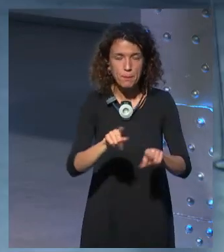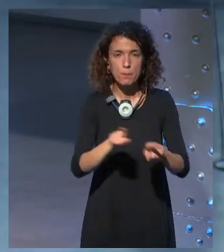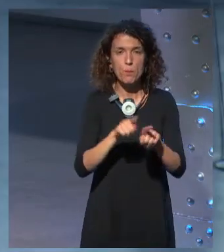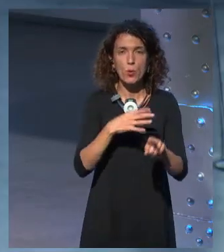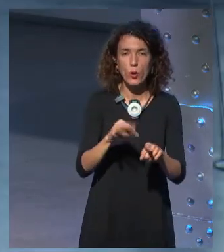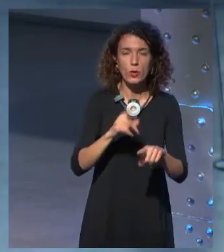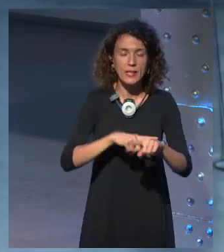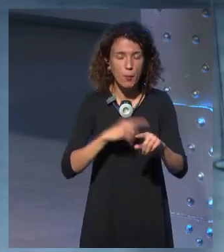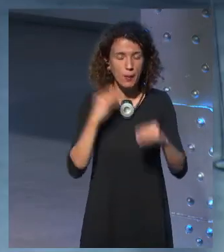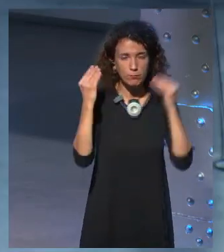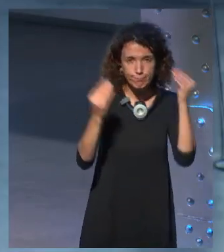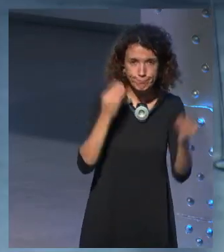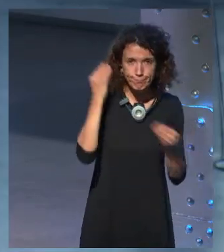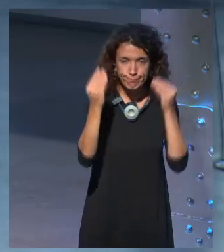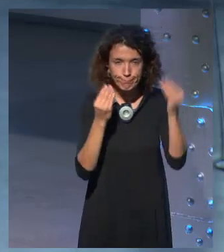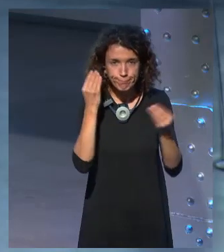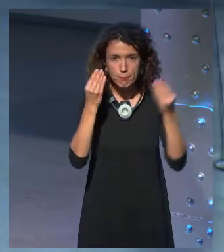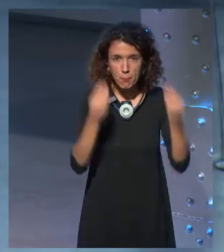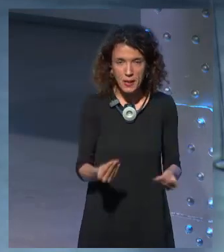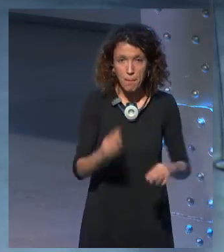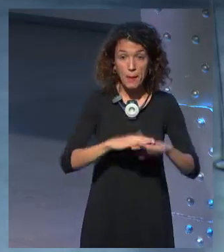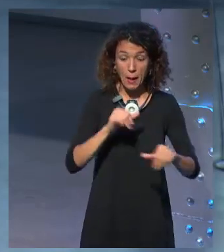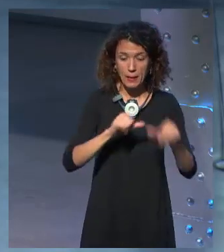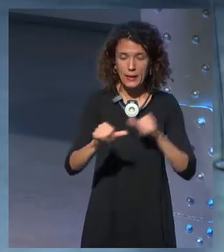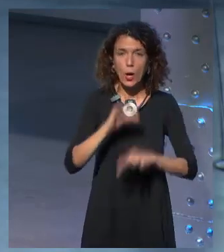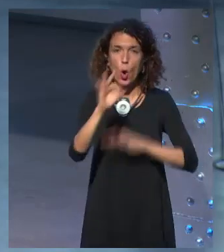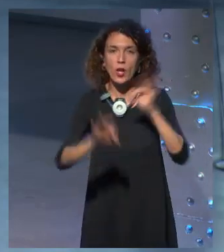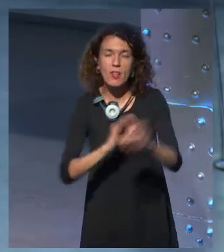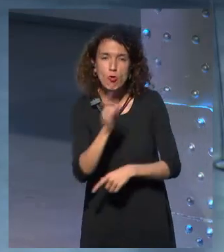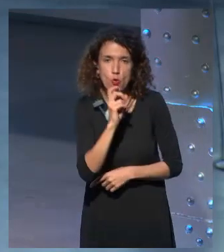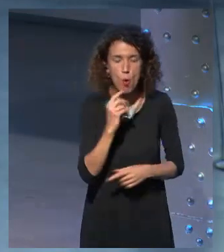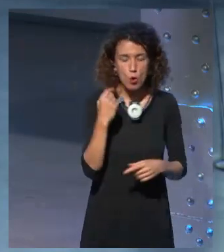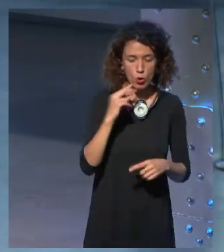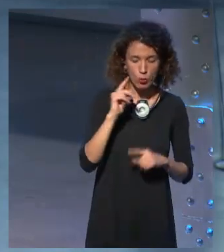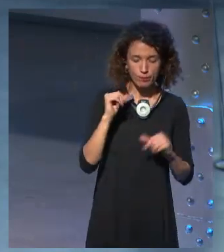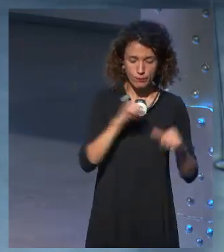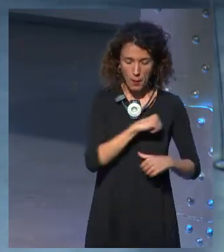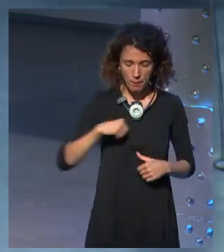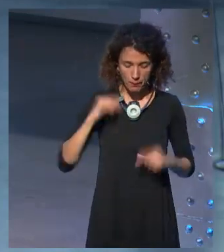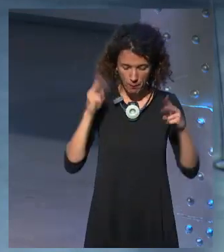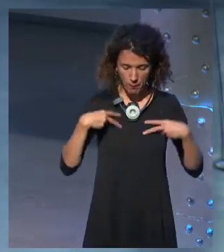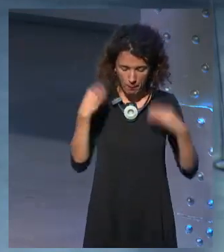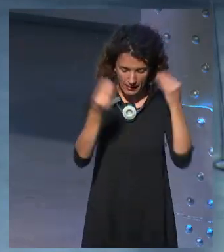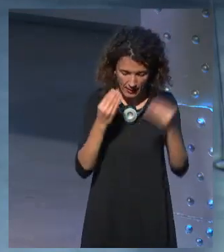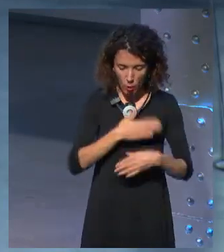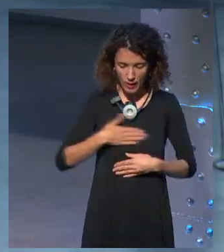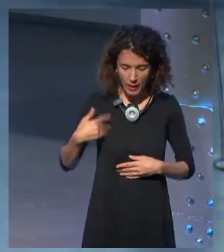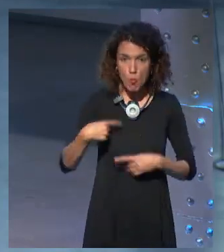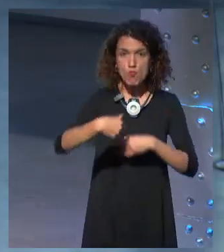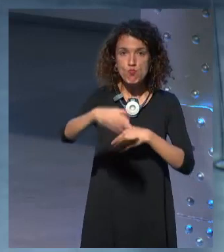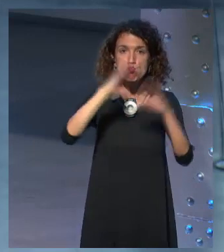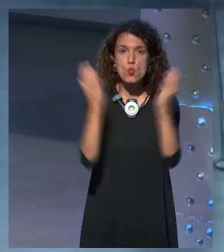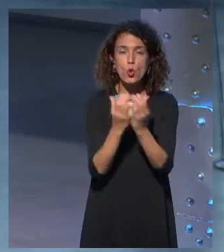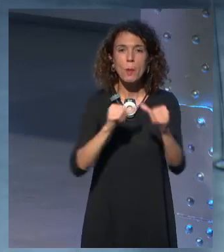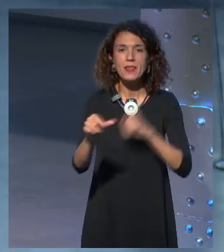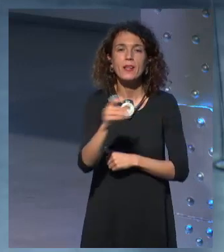reflect on how we organize ourselves, how we think about ourselves, and what we want the world to be. Because artificial intelligence is just a